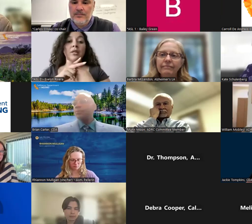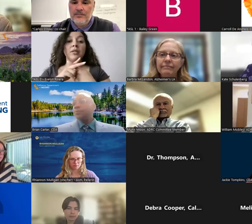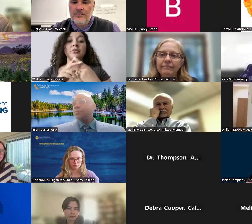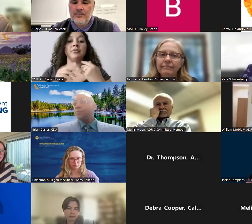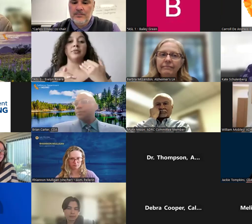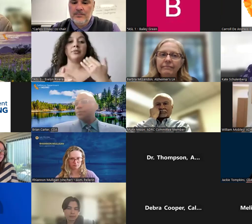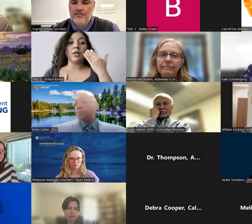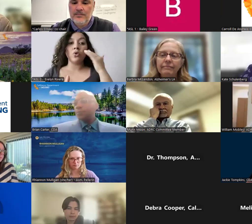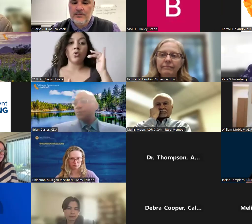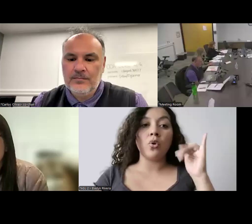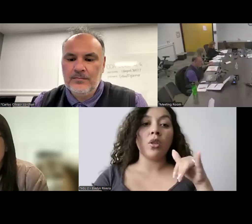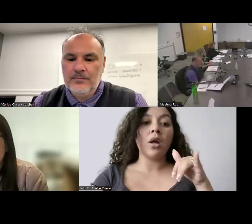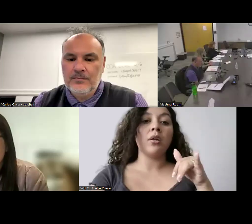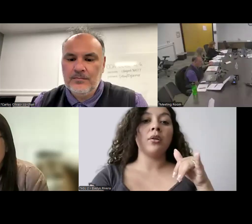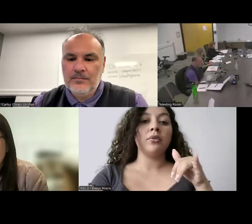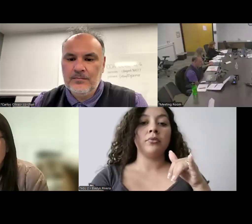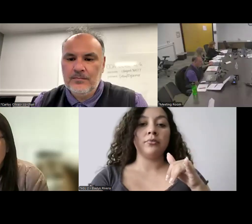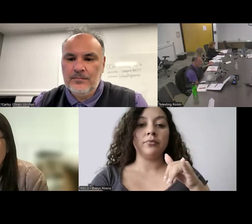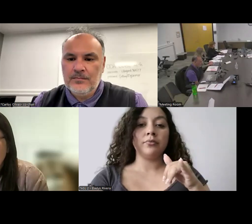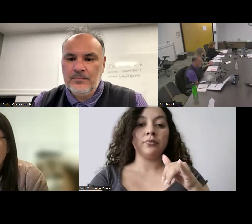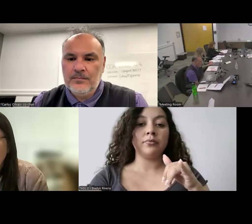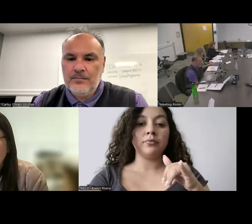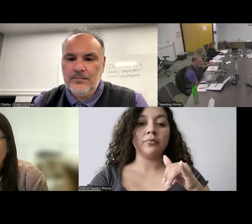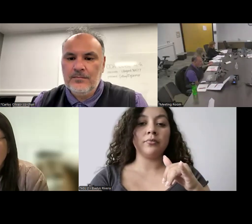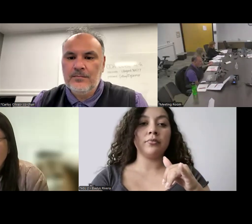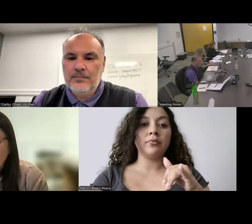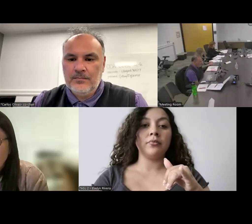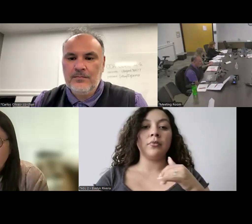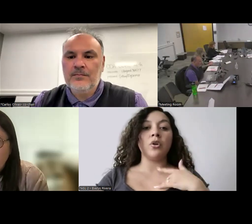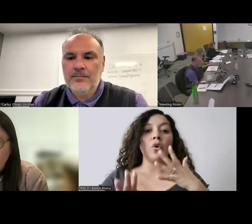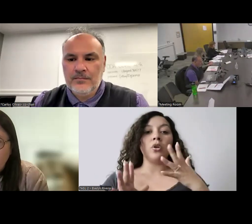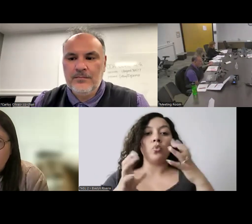Brian had documented them accordingly.